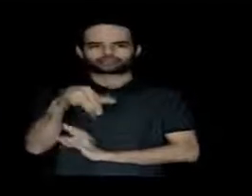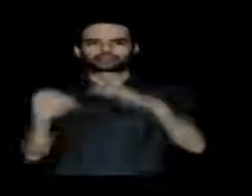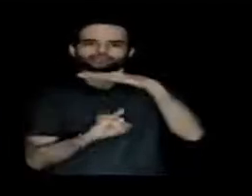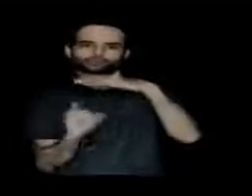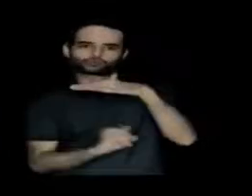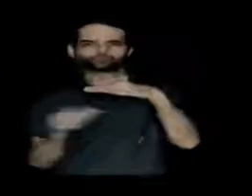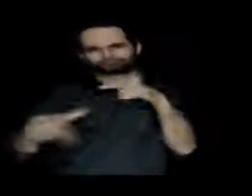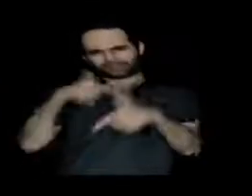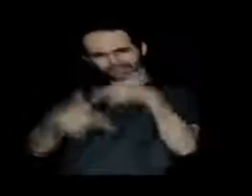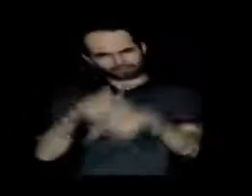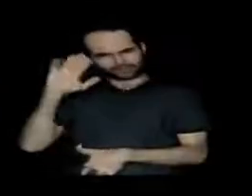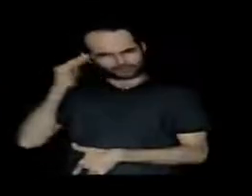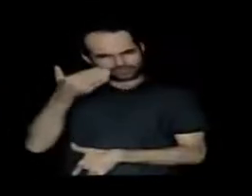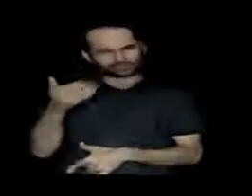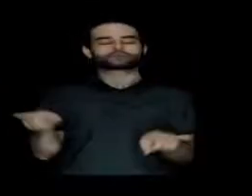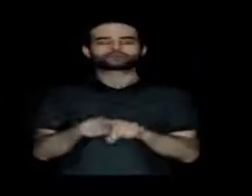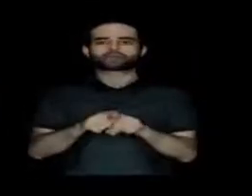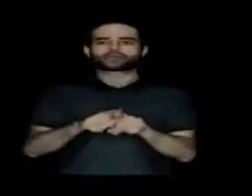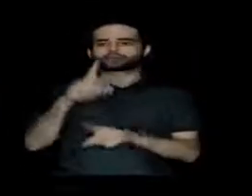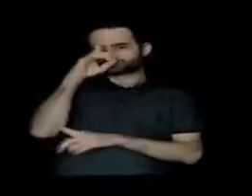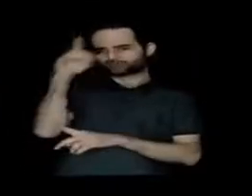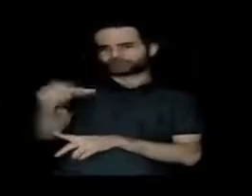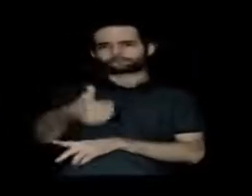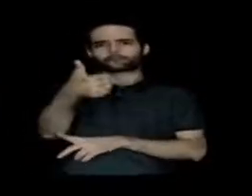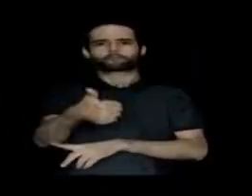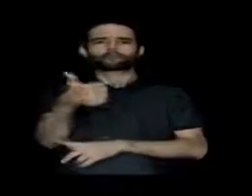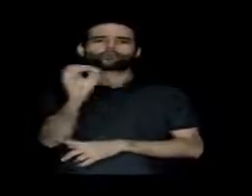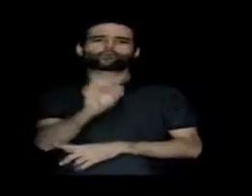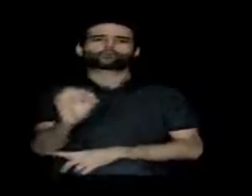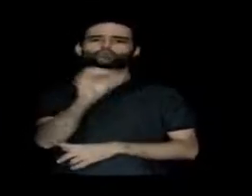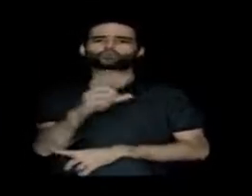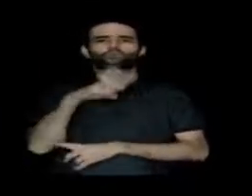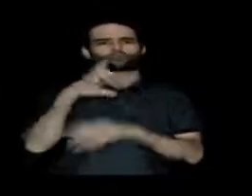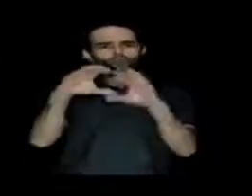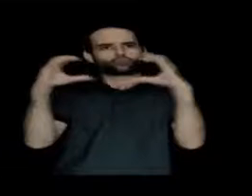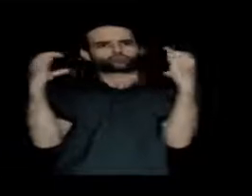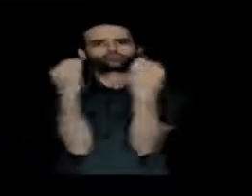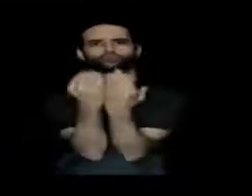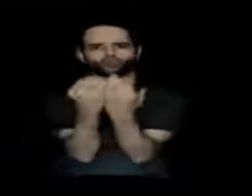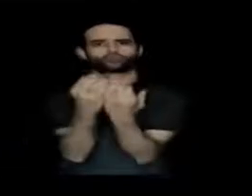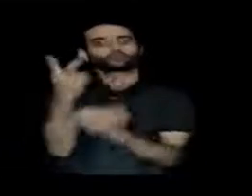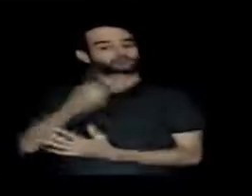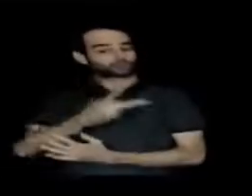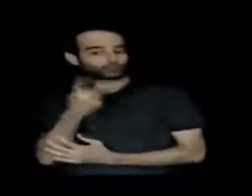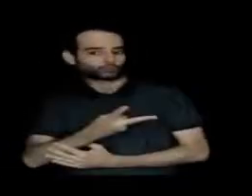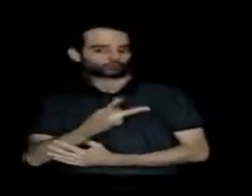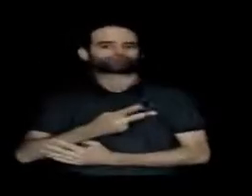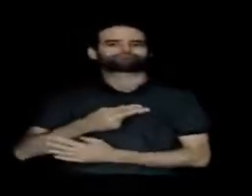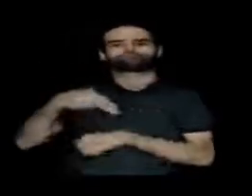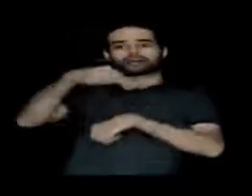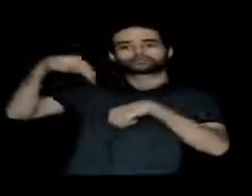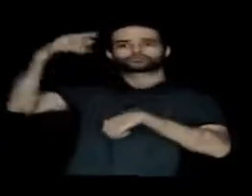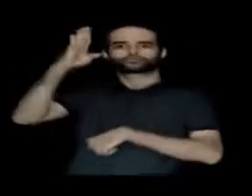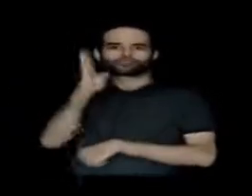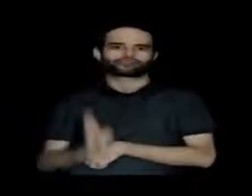information, after she left, a lot of notes started coming from the plenary, from the people who were